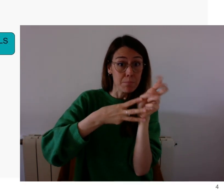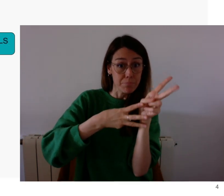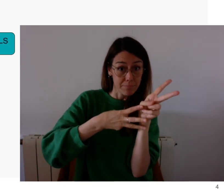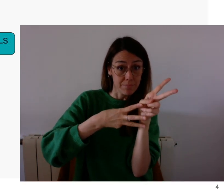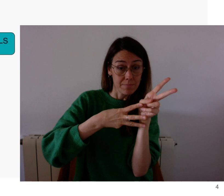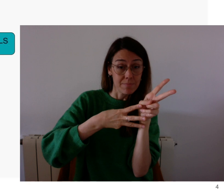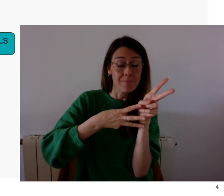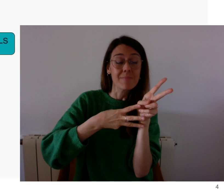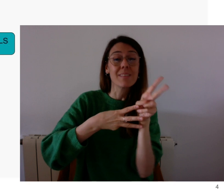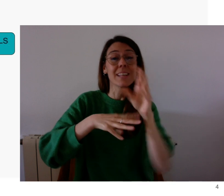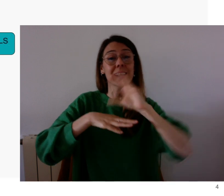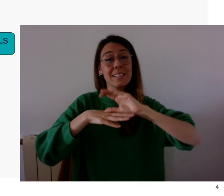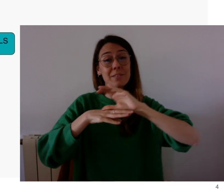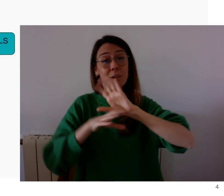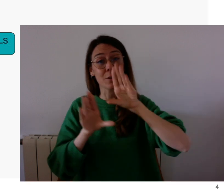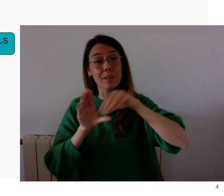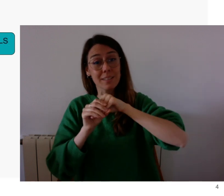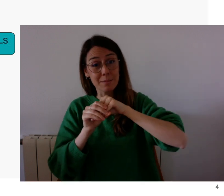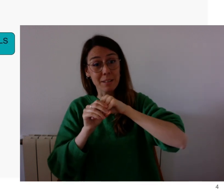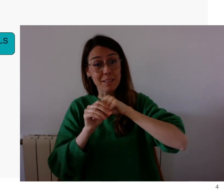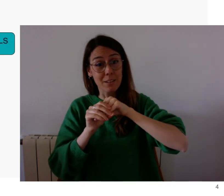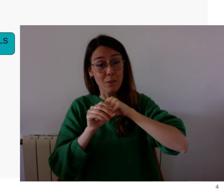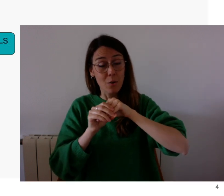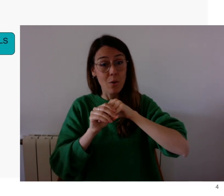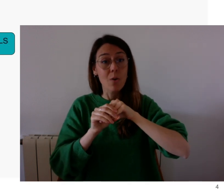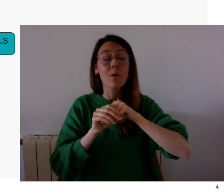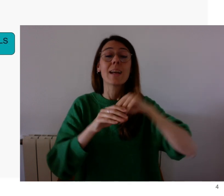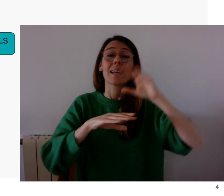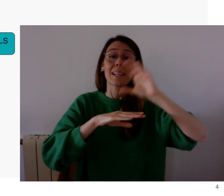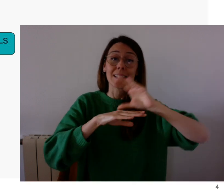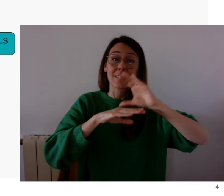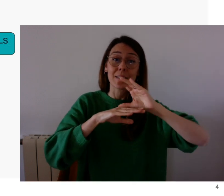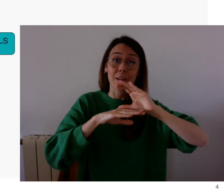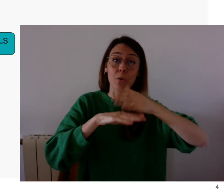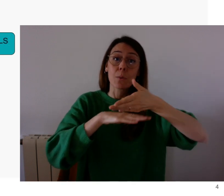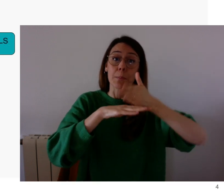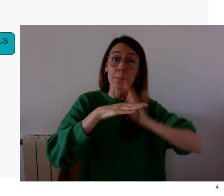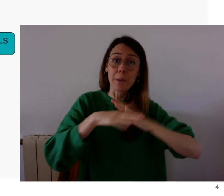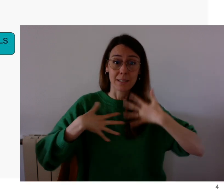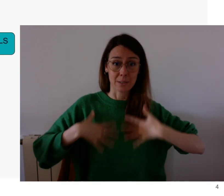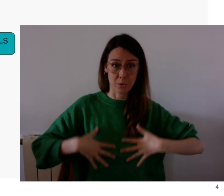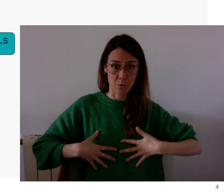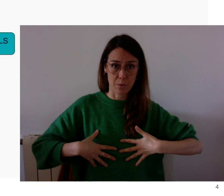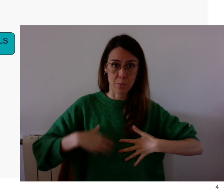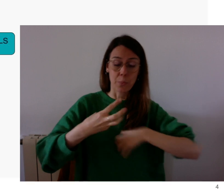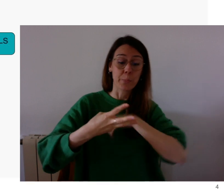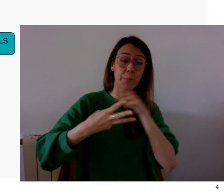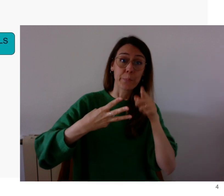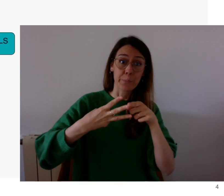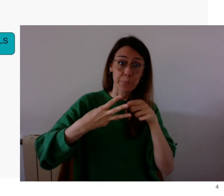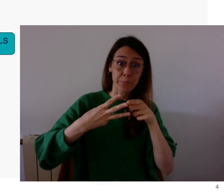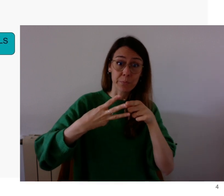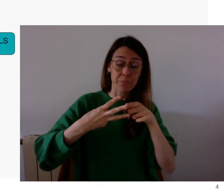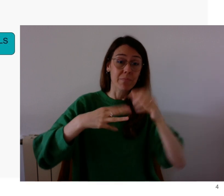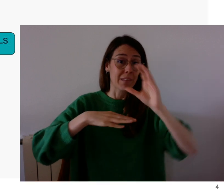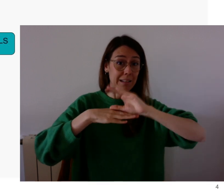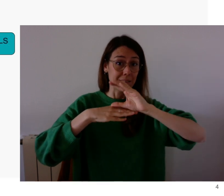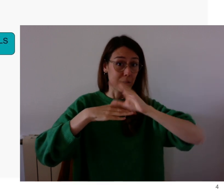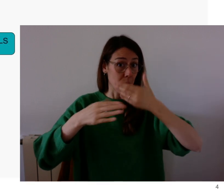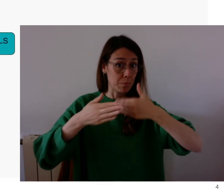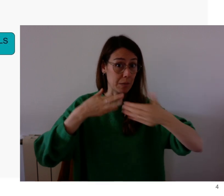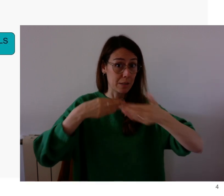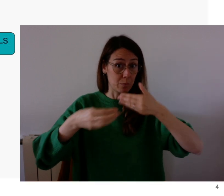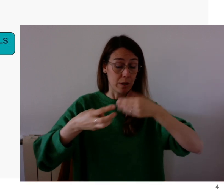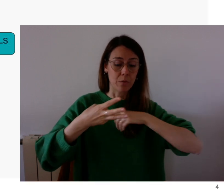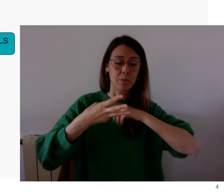classes of classifiers. For substituting, we find entity classifiers and body part classifiers.